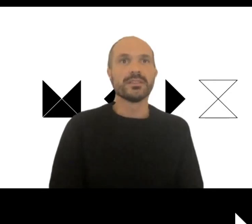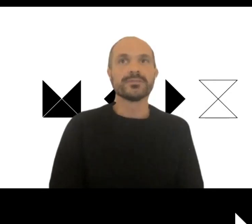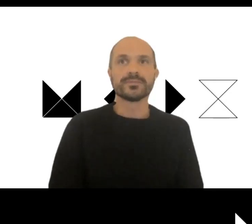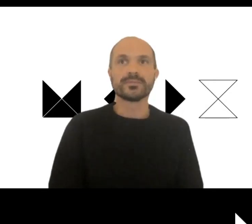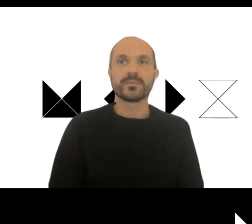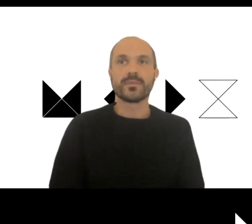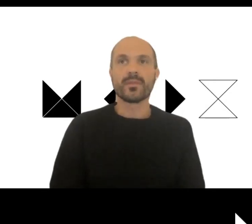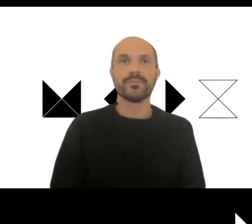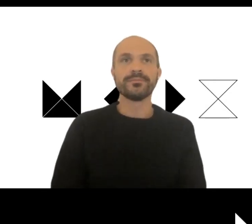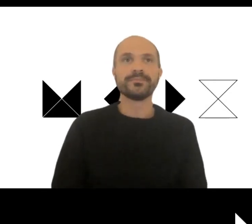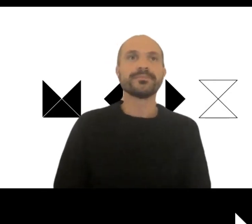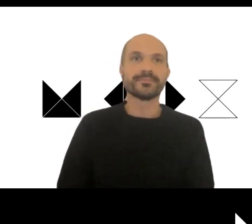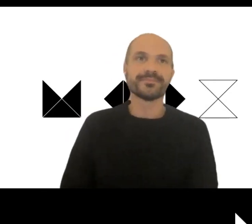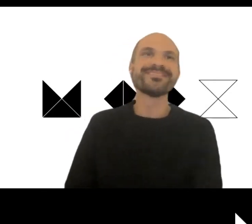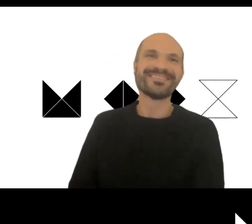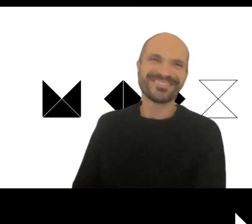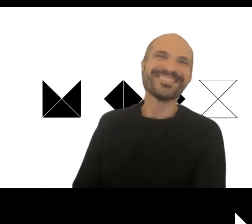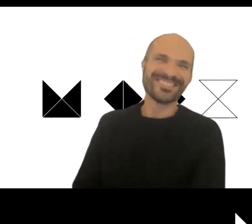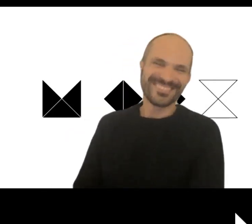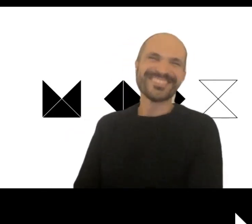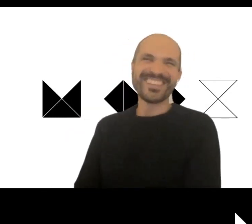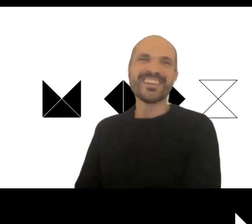Yeah, many.